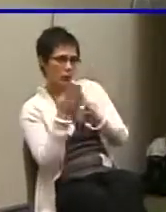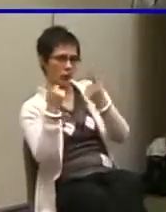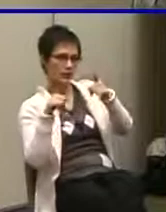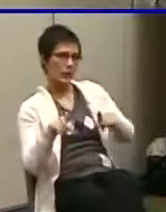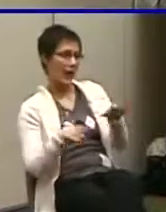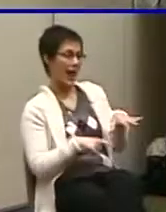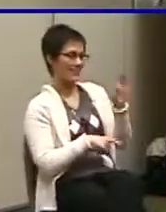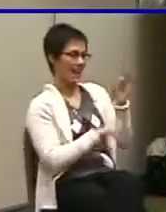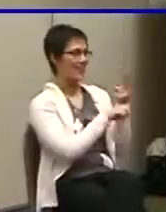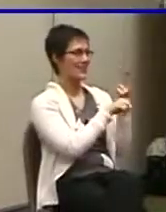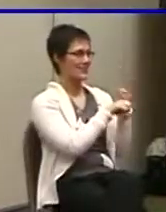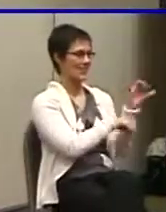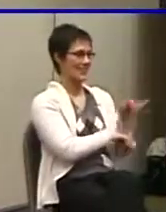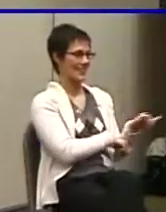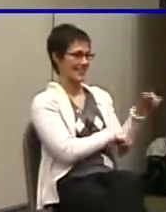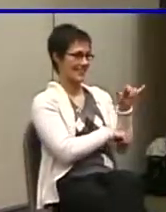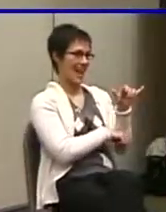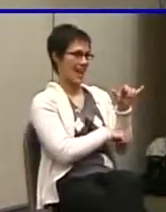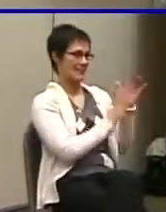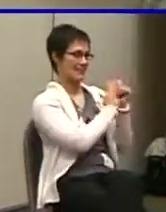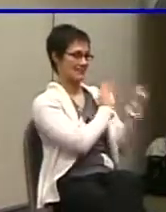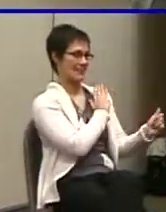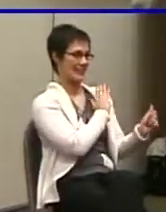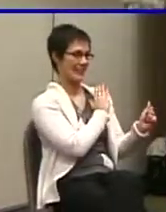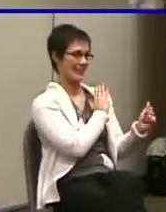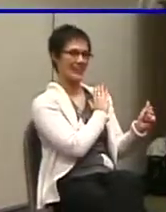that I use all those very skills in terms of what's going on.